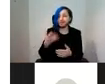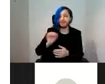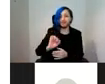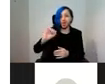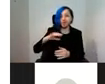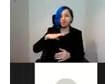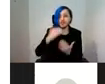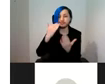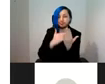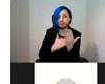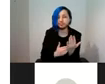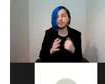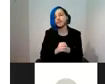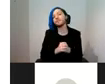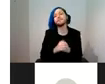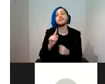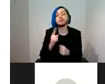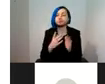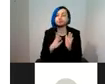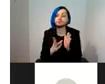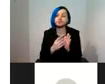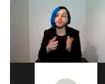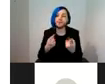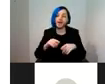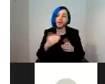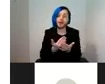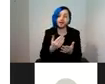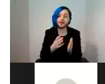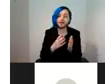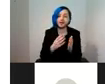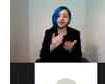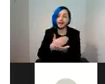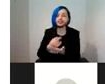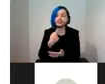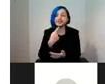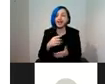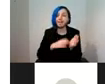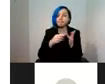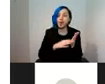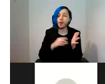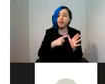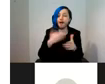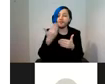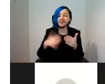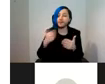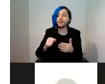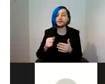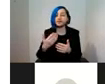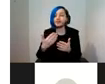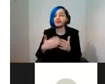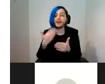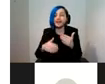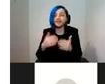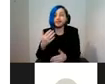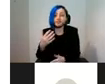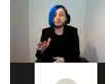Paul Galloway from MoMA, who mentioned that the reason why MoMA hasn't done an Apple exhibition yet is because they just turned it into the Apple store. And it